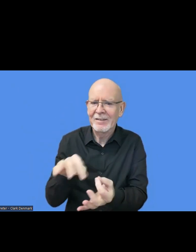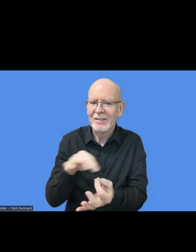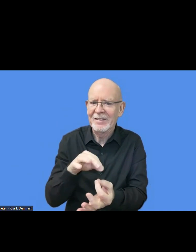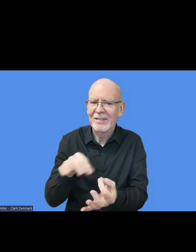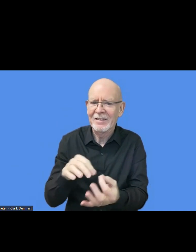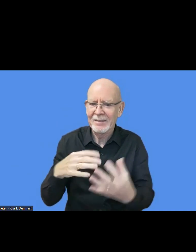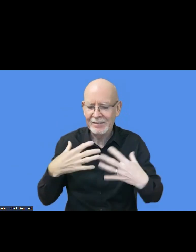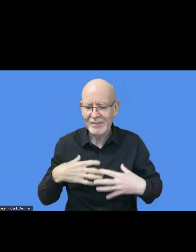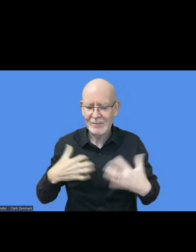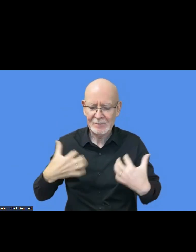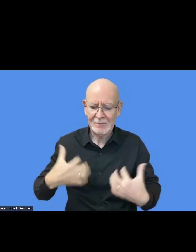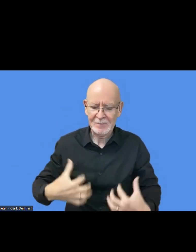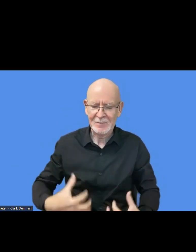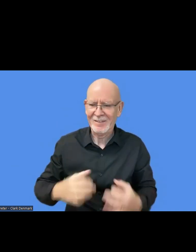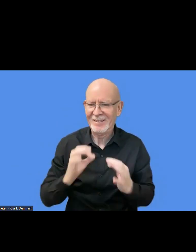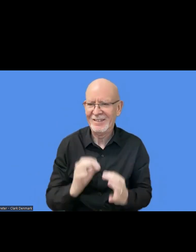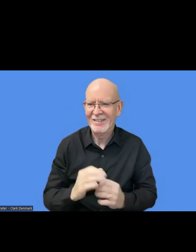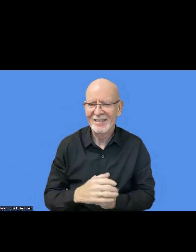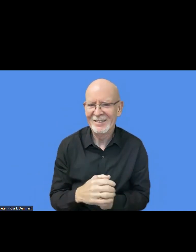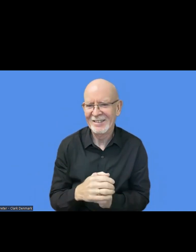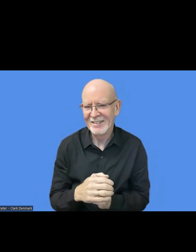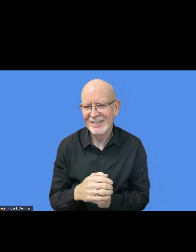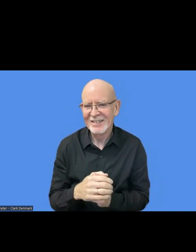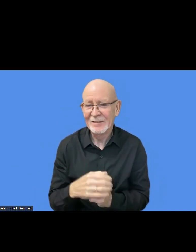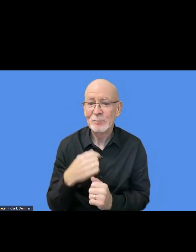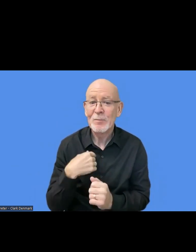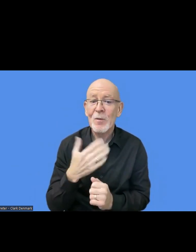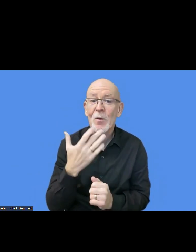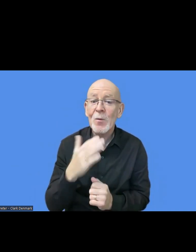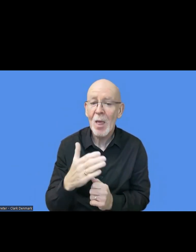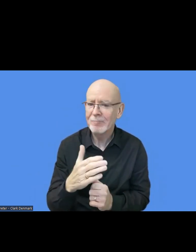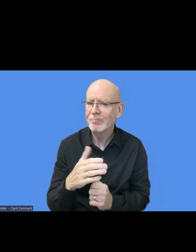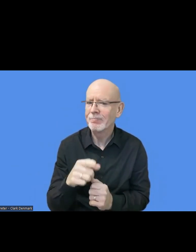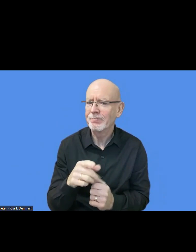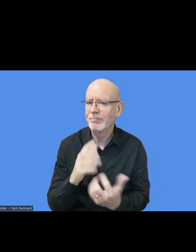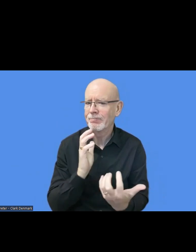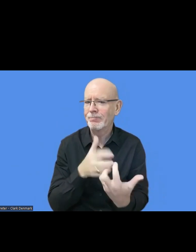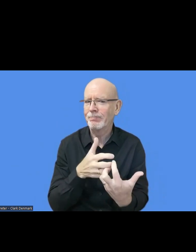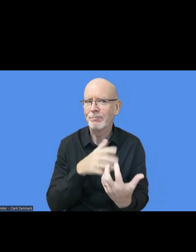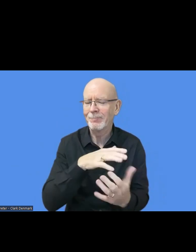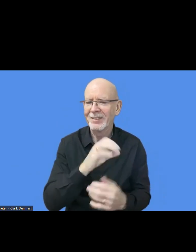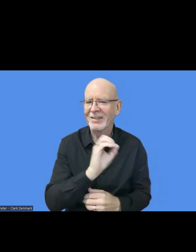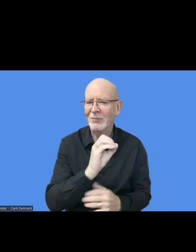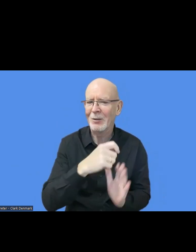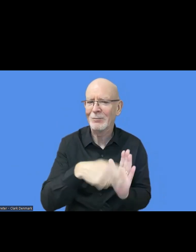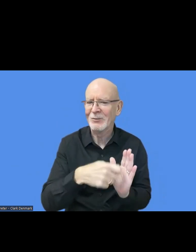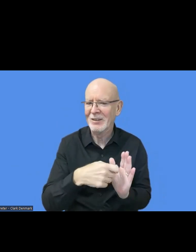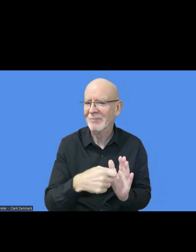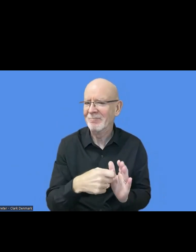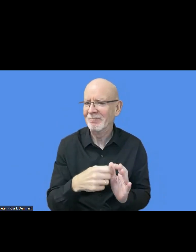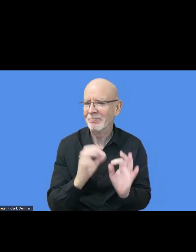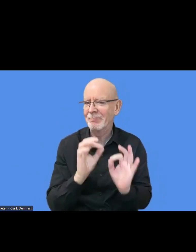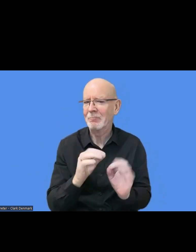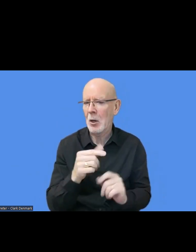great space to celebrate. We'll try in the Global Business and Disability Network to get our global annual conference close to the level of excitement